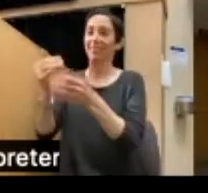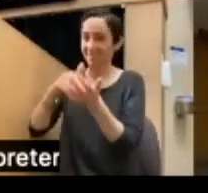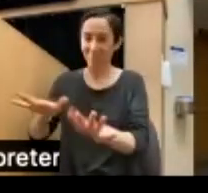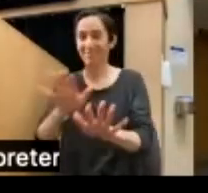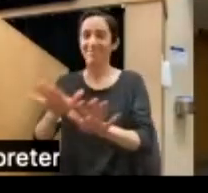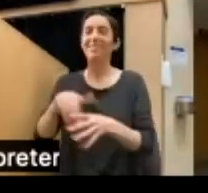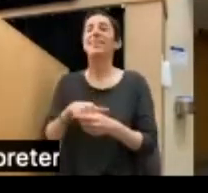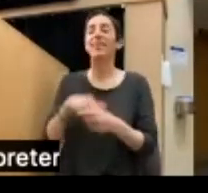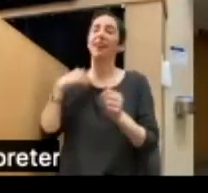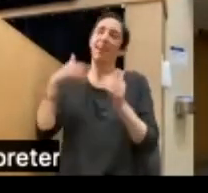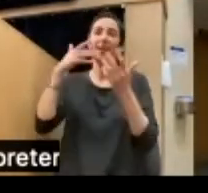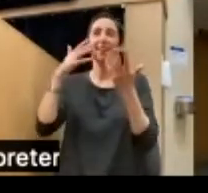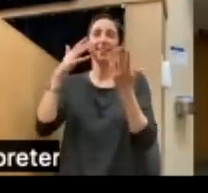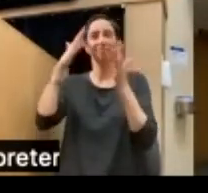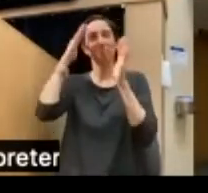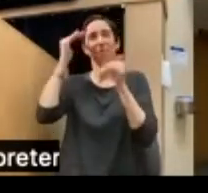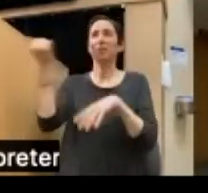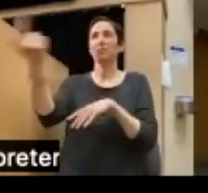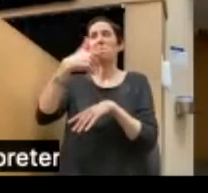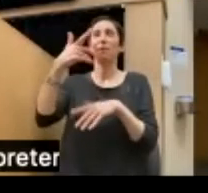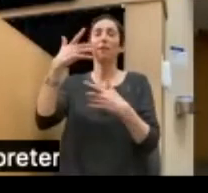But I suspect we all did in different ways.